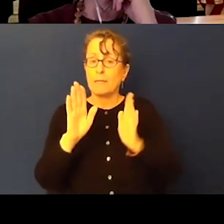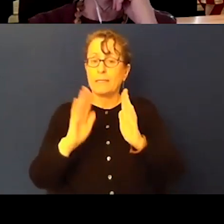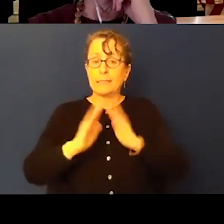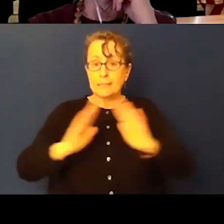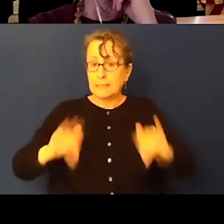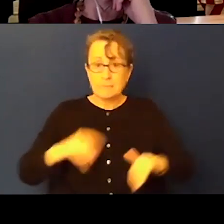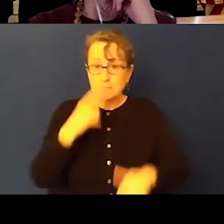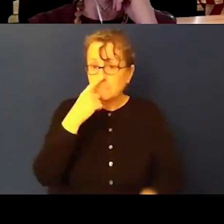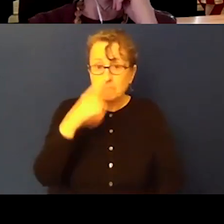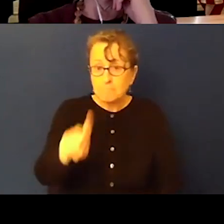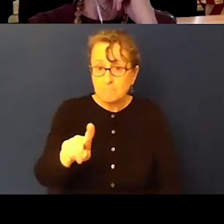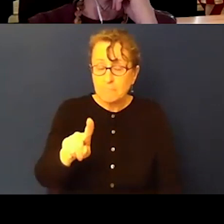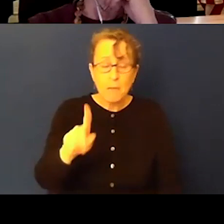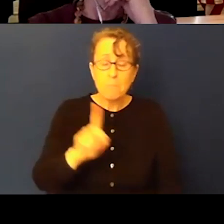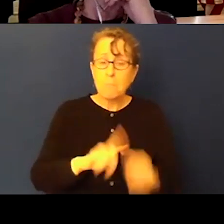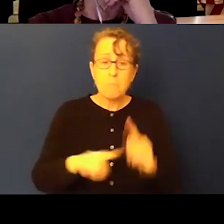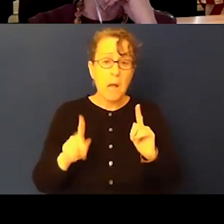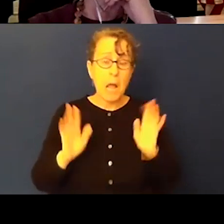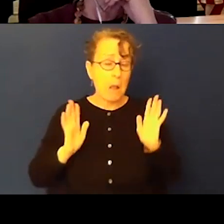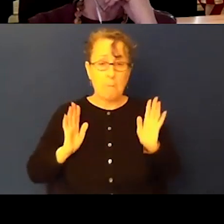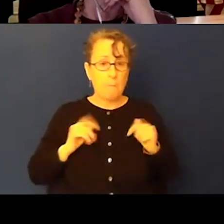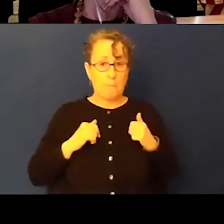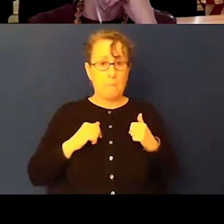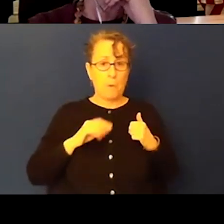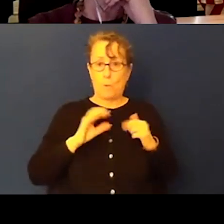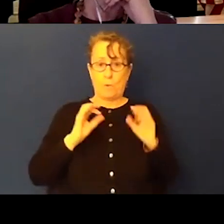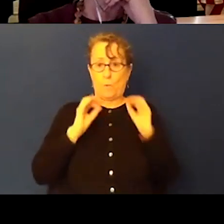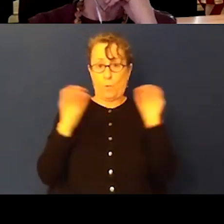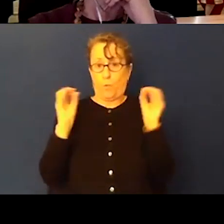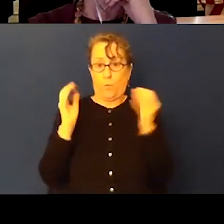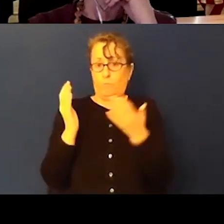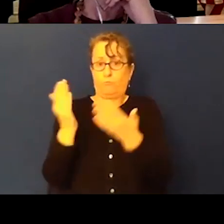but I don't come to you with a recommendation on that because